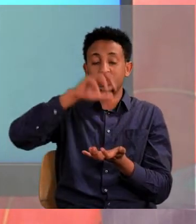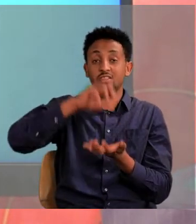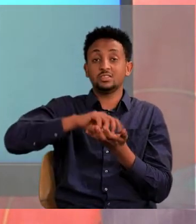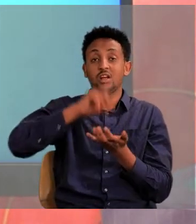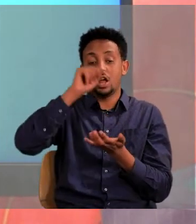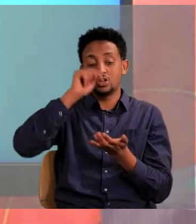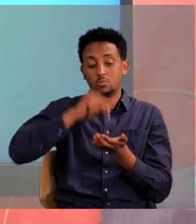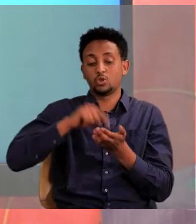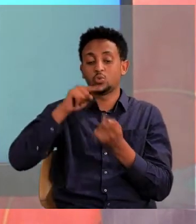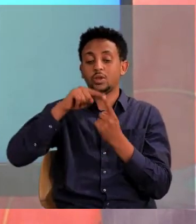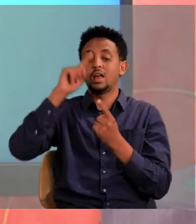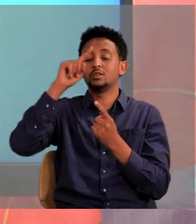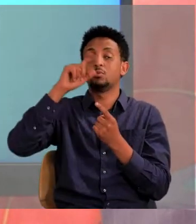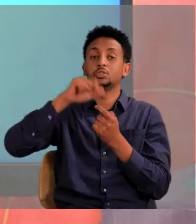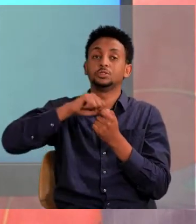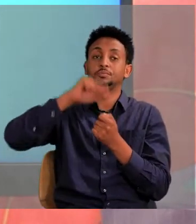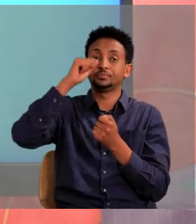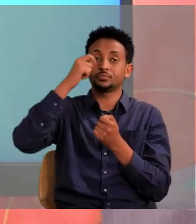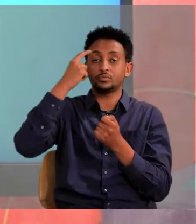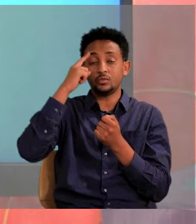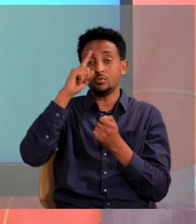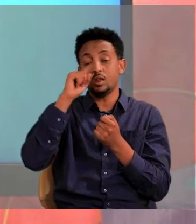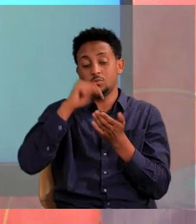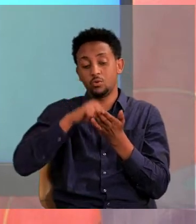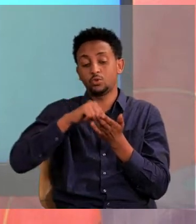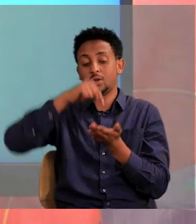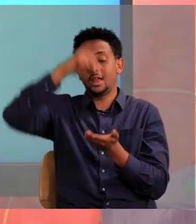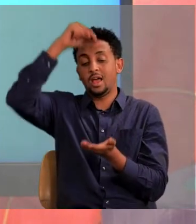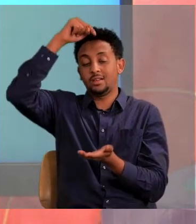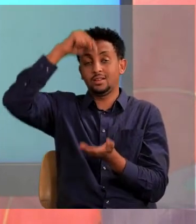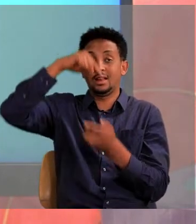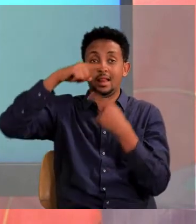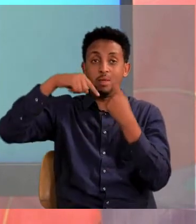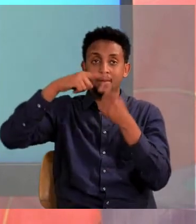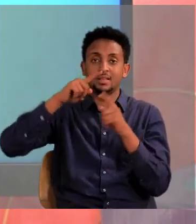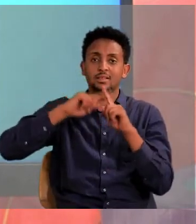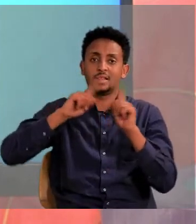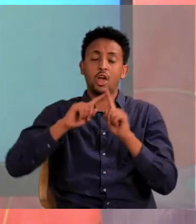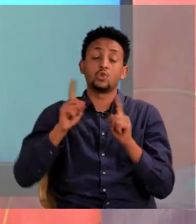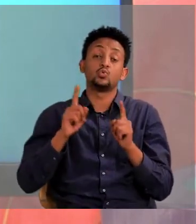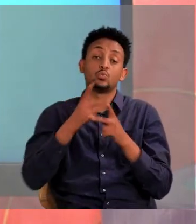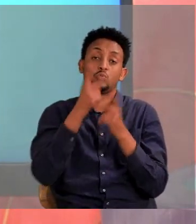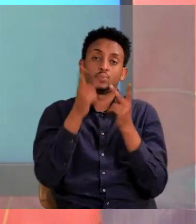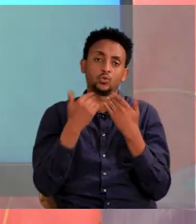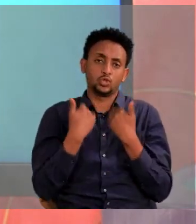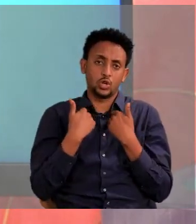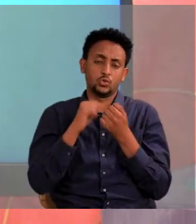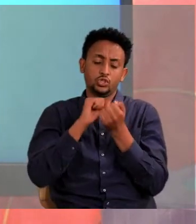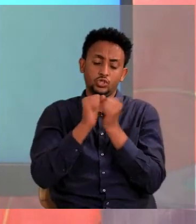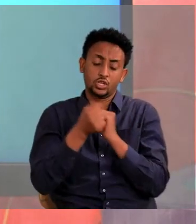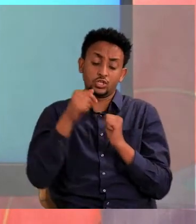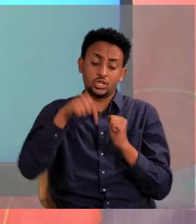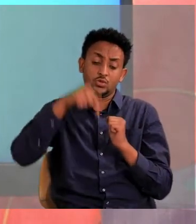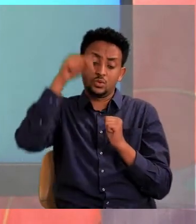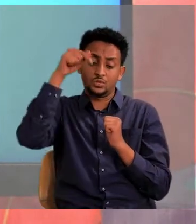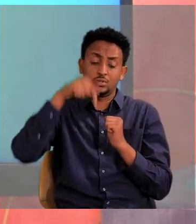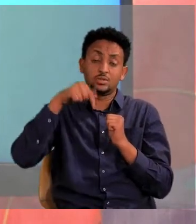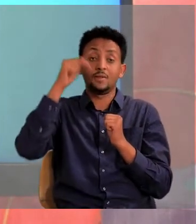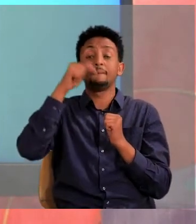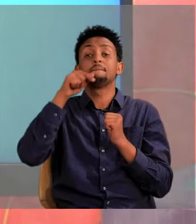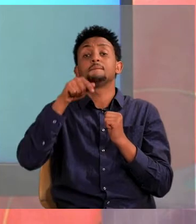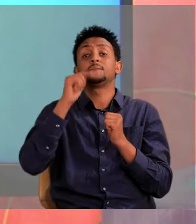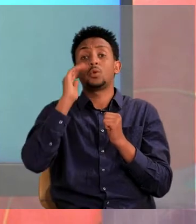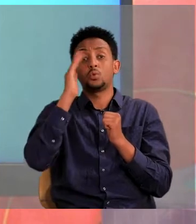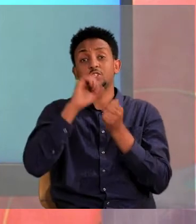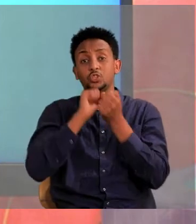from point A to point B, or from this point to this point, a different elevation. You can shift this way or this way. There will